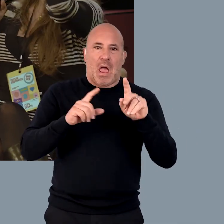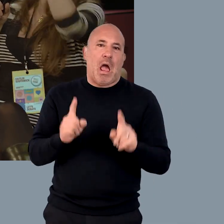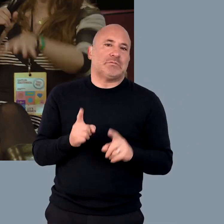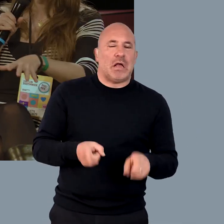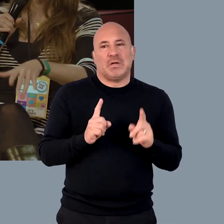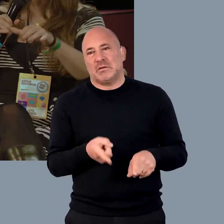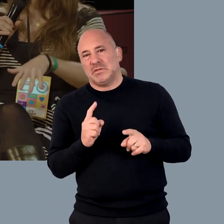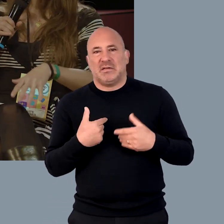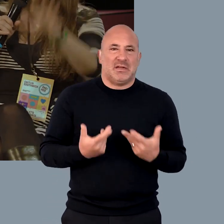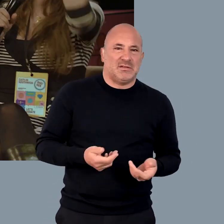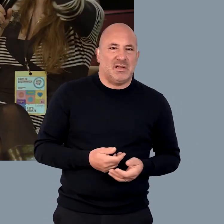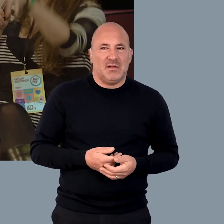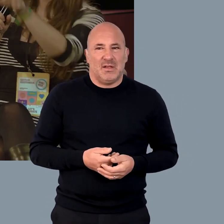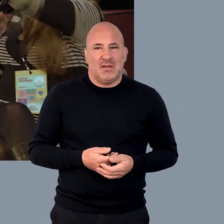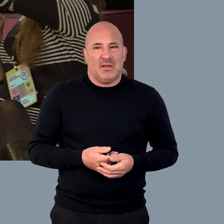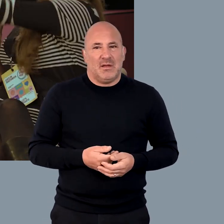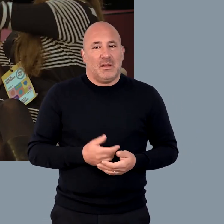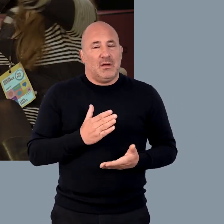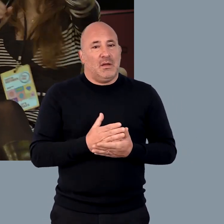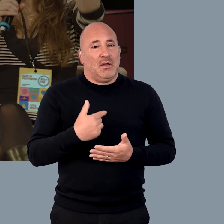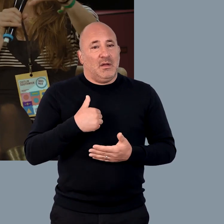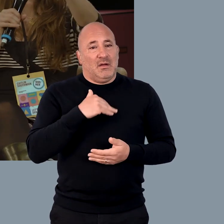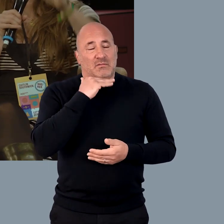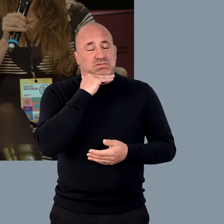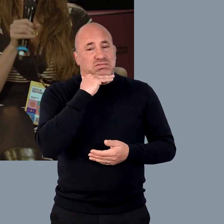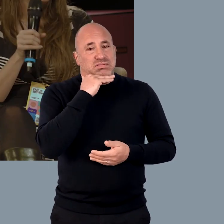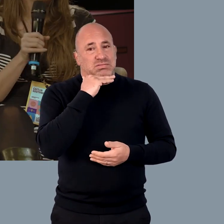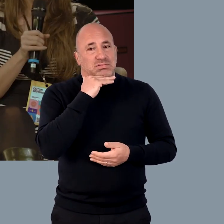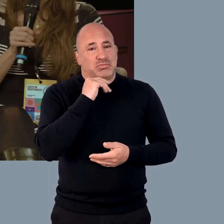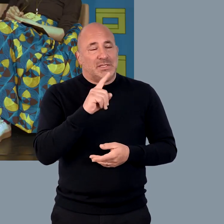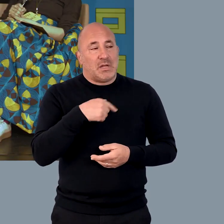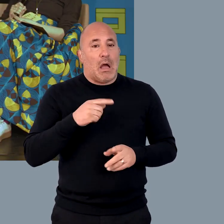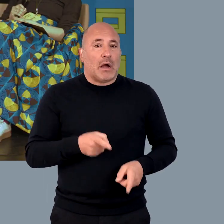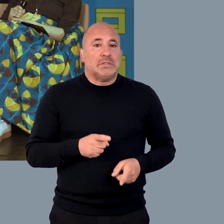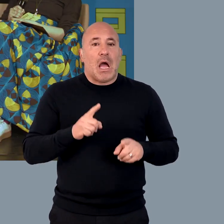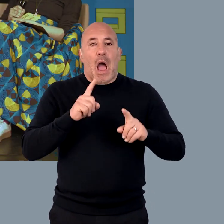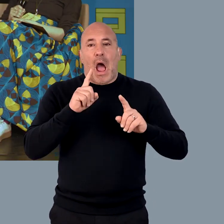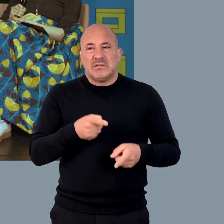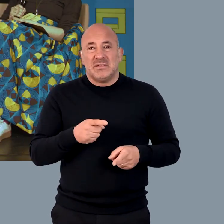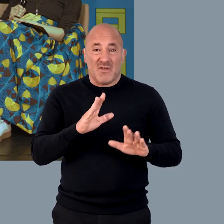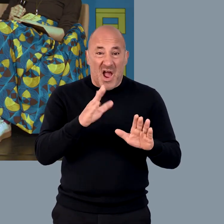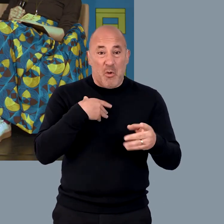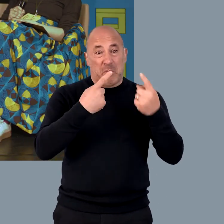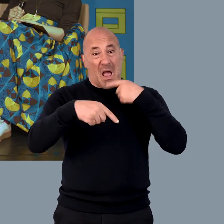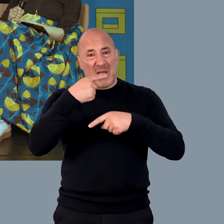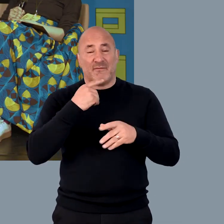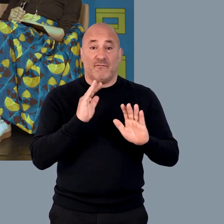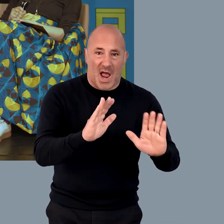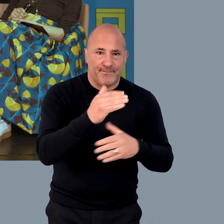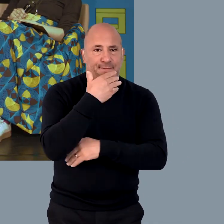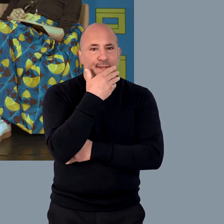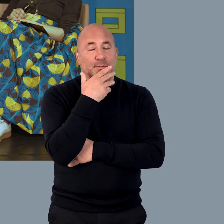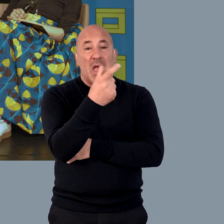set. And, so consequently, we cannot take money from here and put it over here. I get tired of hearing I can't. Well,